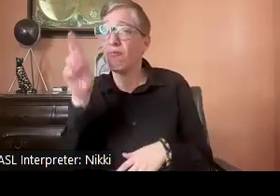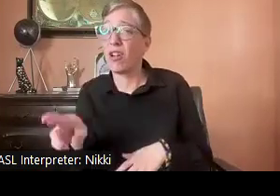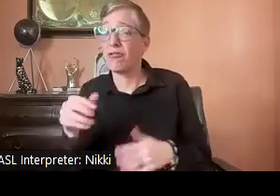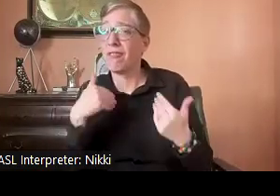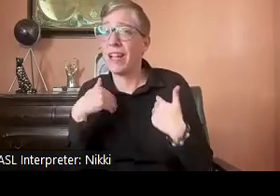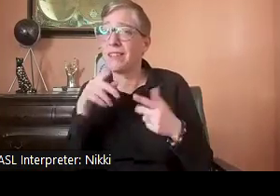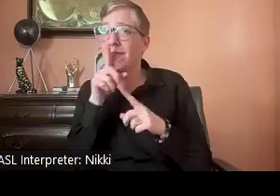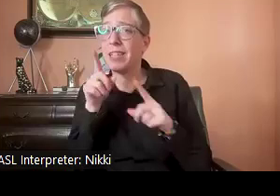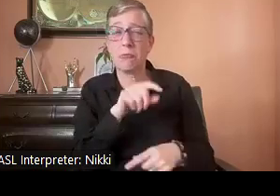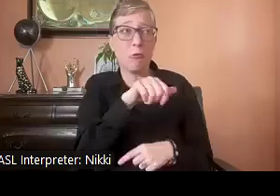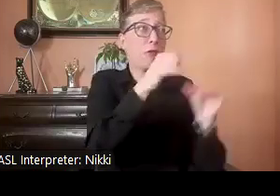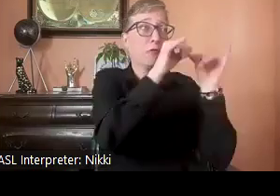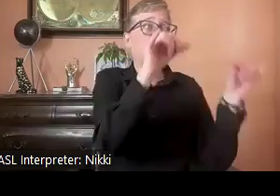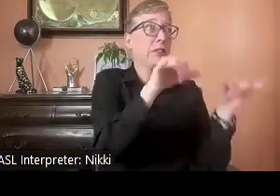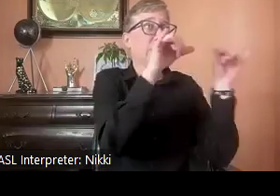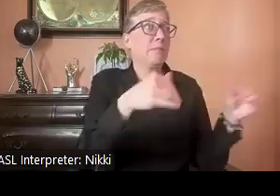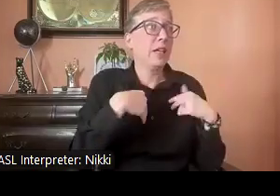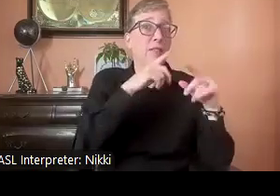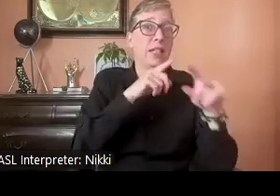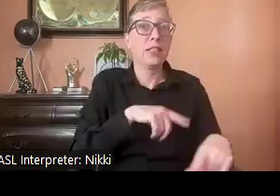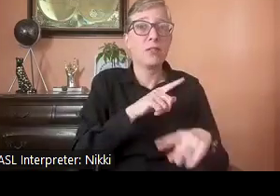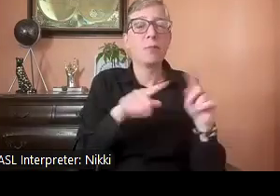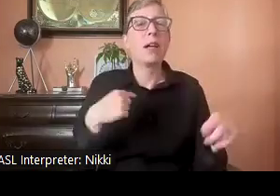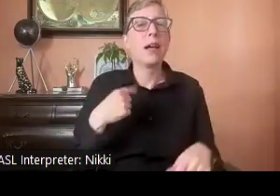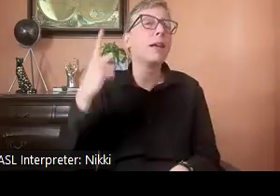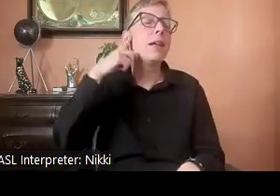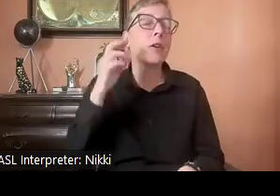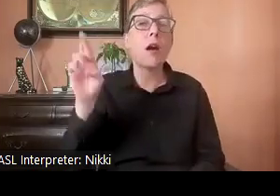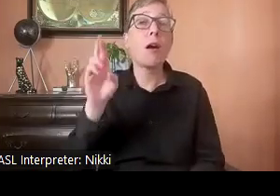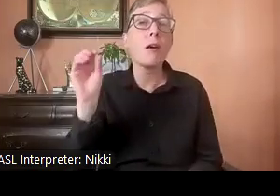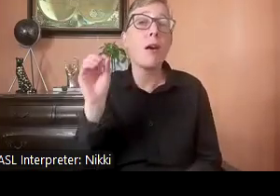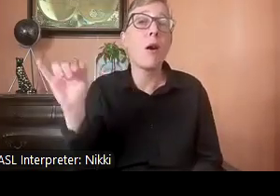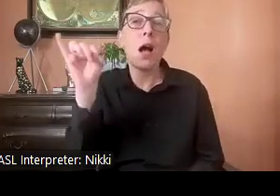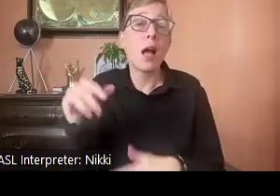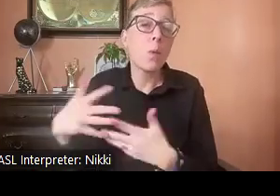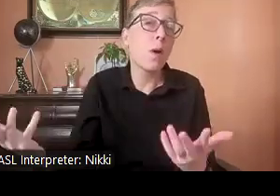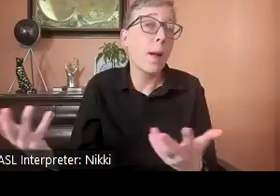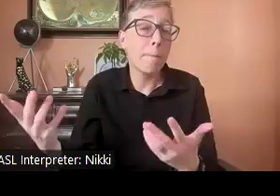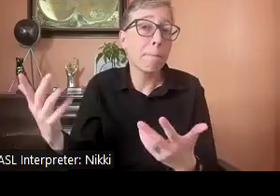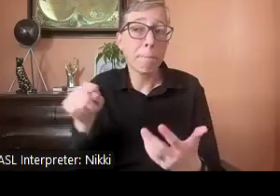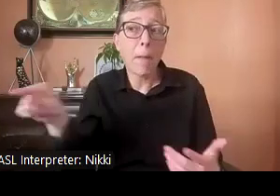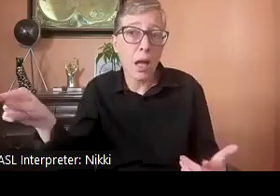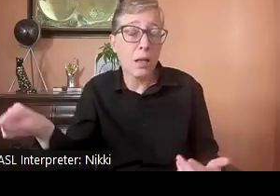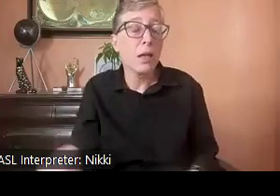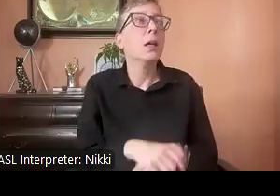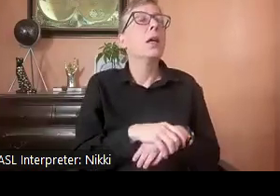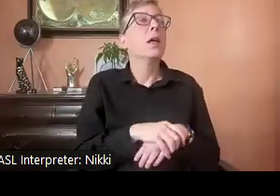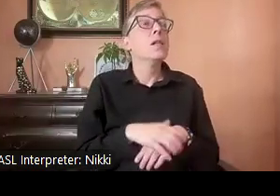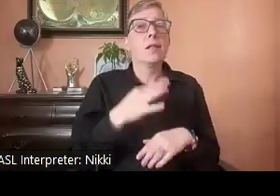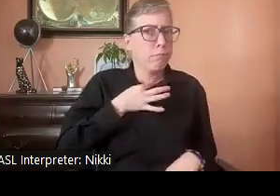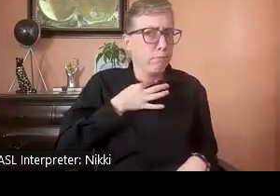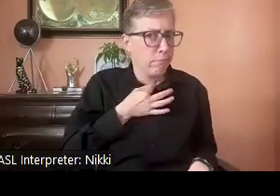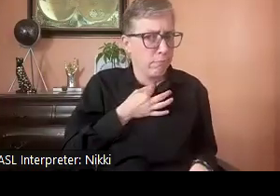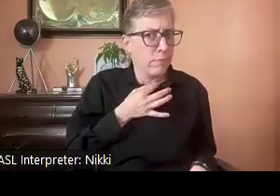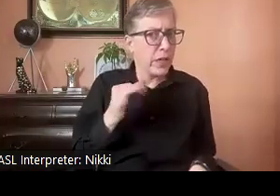have an answer. I always hear like the return on investment is this, and then I'm always curious, if we followed